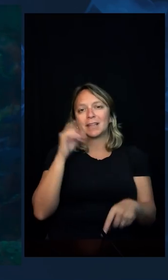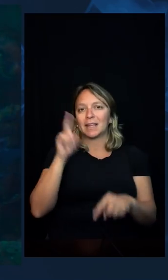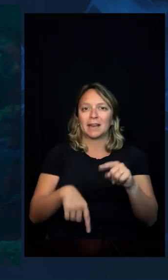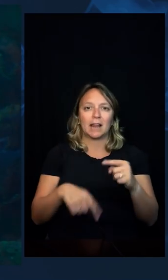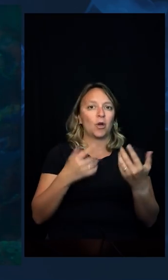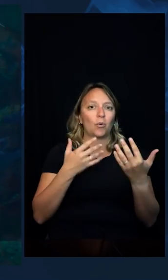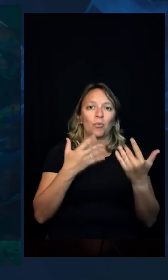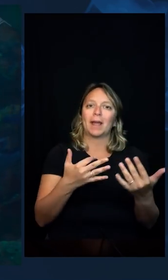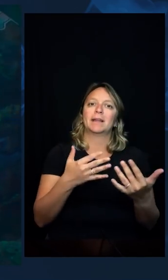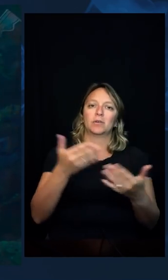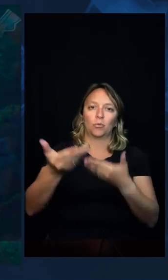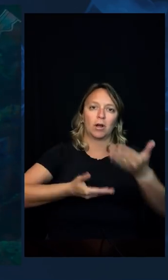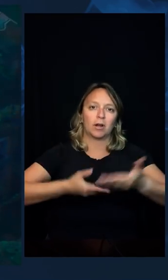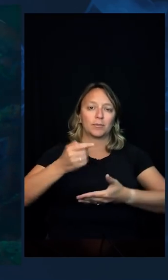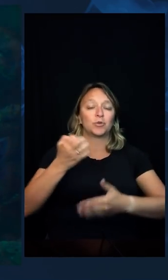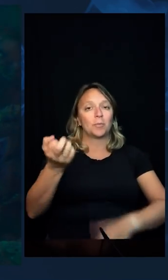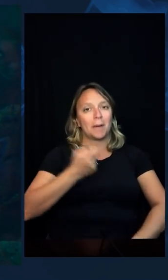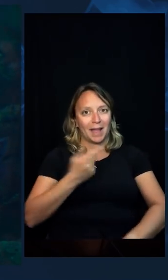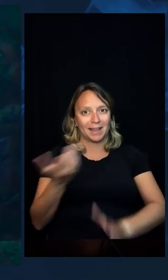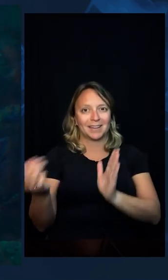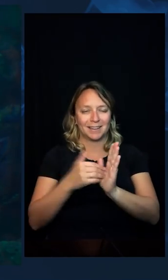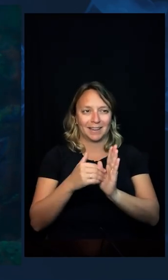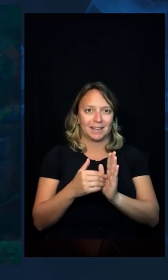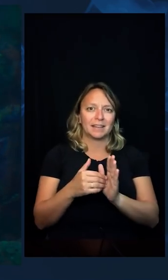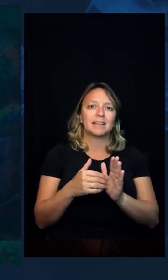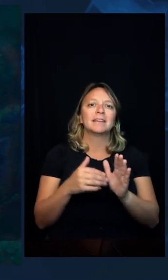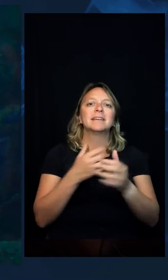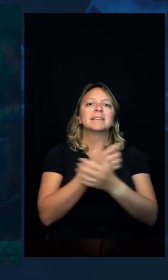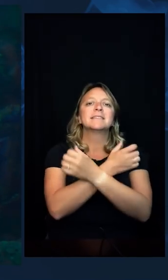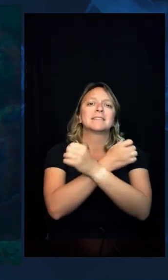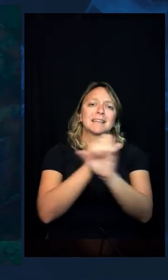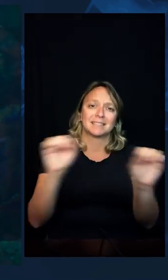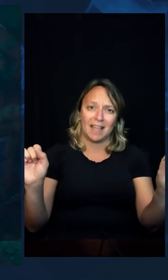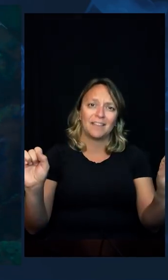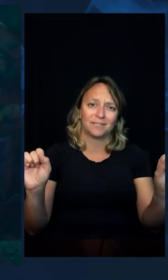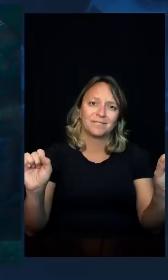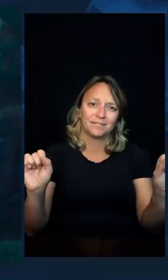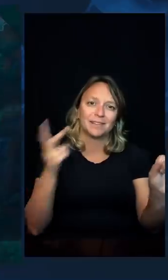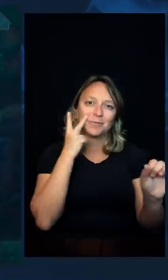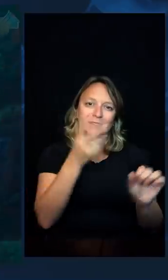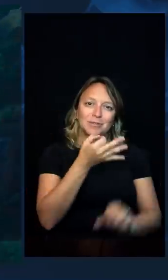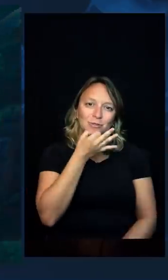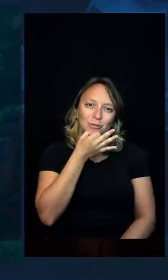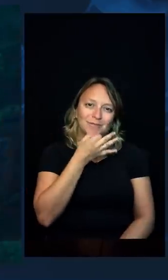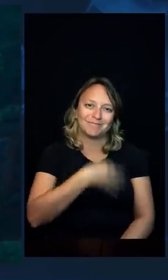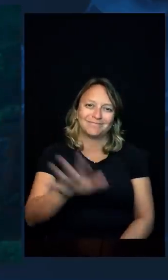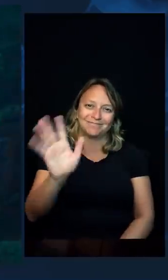wait to welcome you back. Stay safe and we'll see you soon.